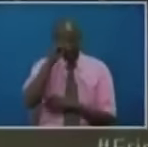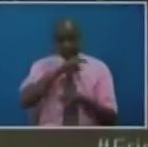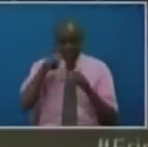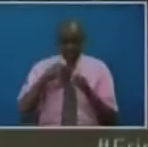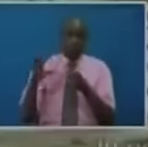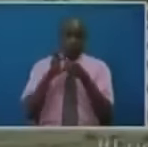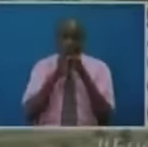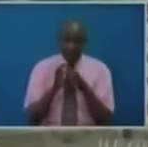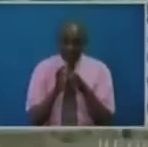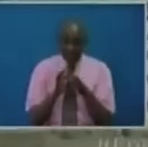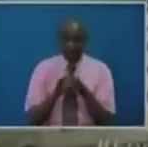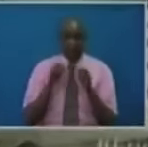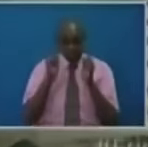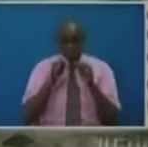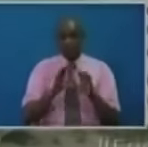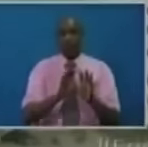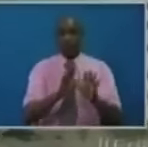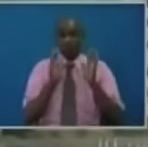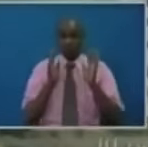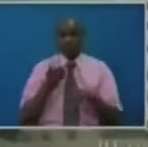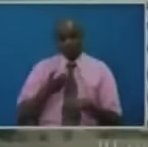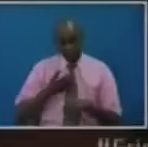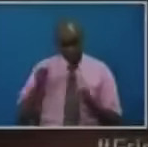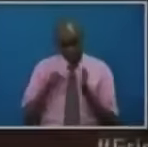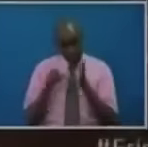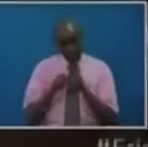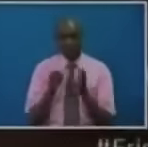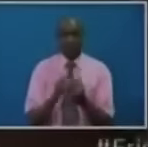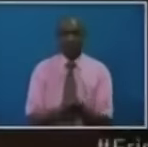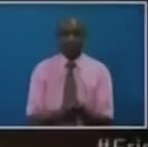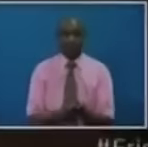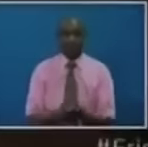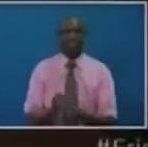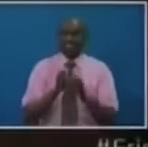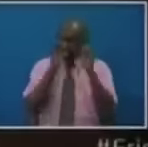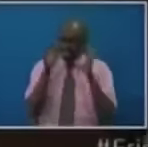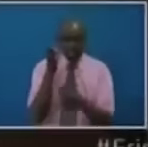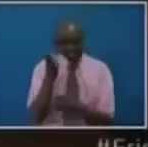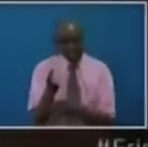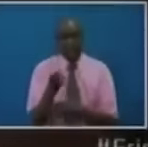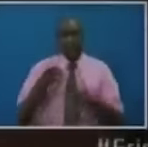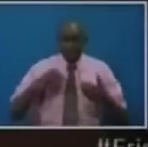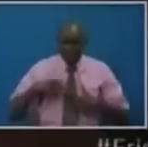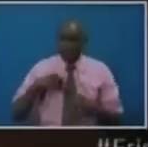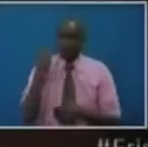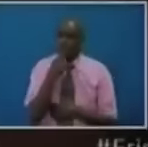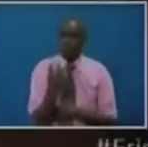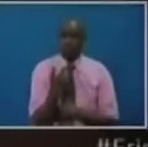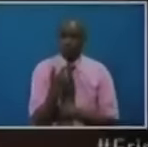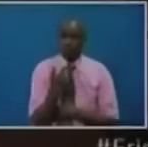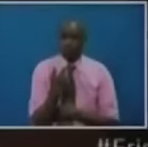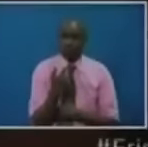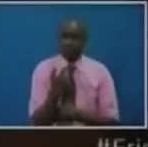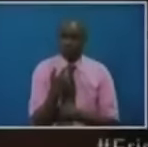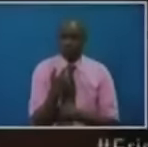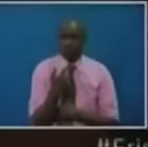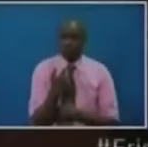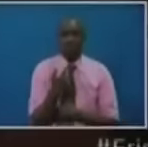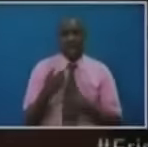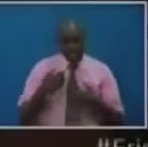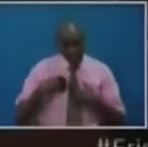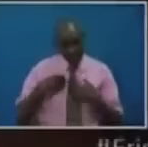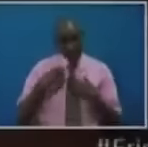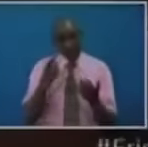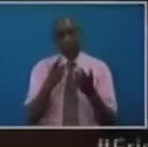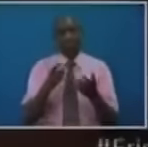national unity to avoid civil unrest. It is clear that, you know, people who have been